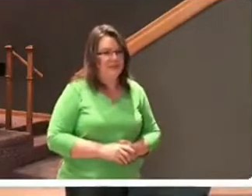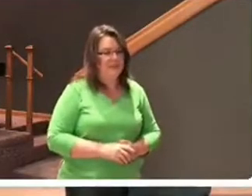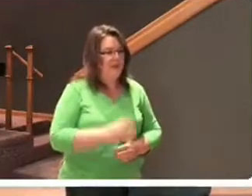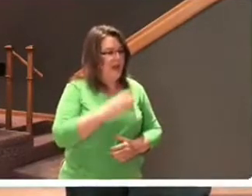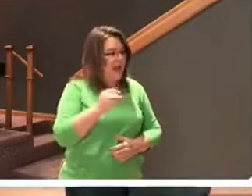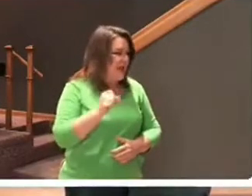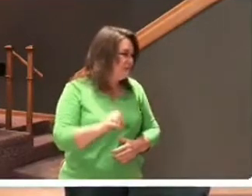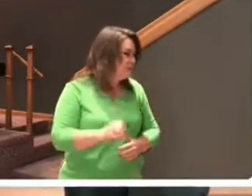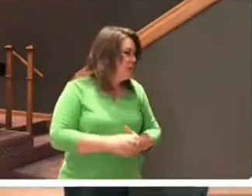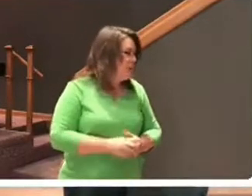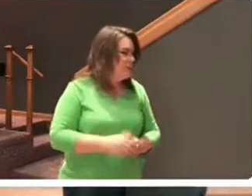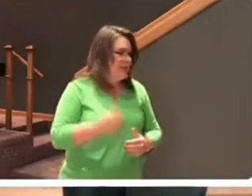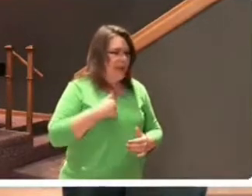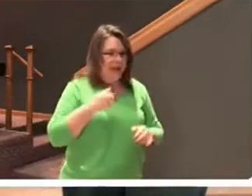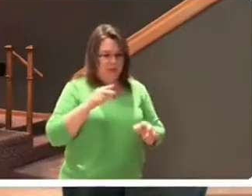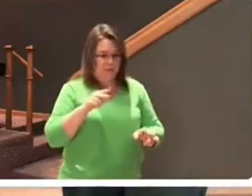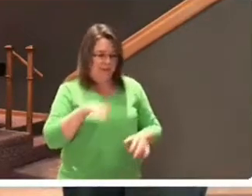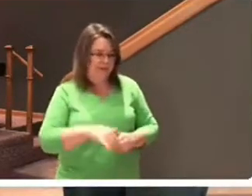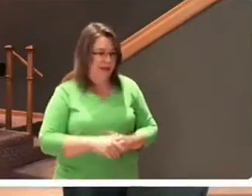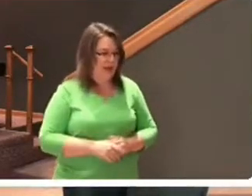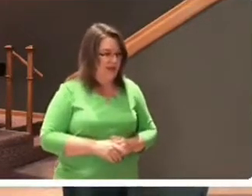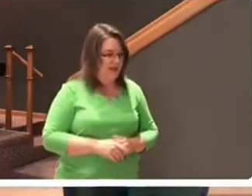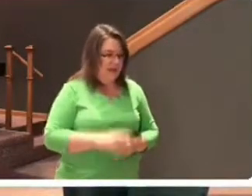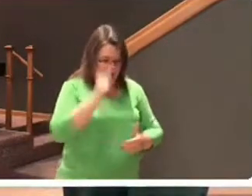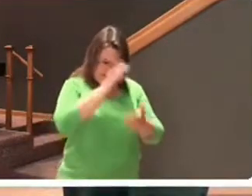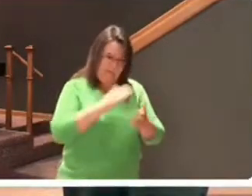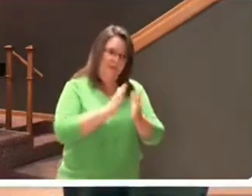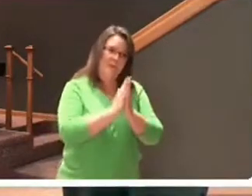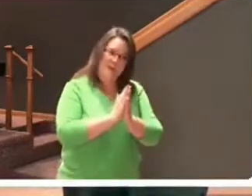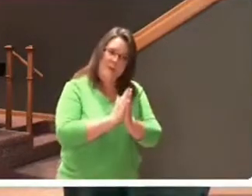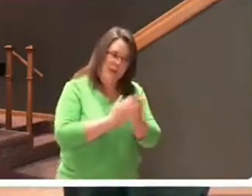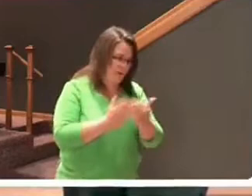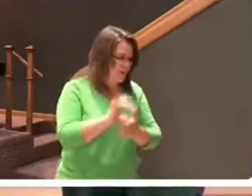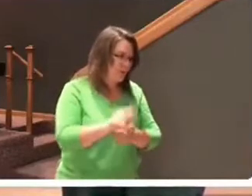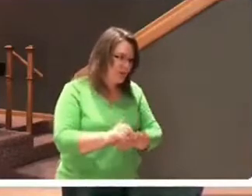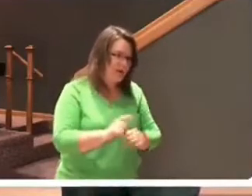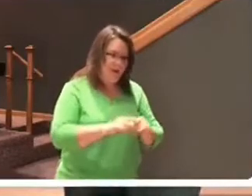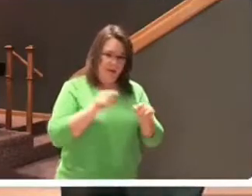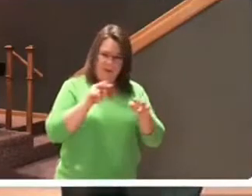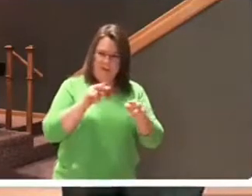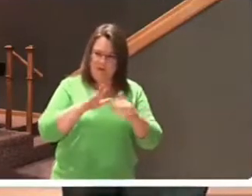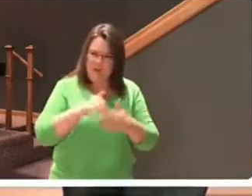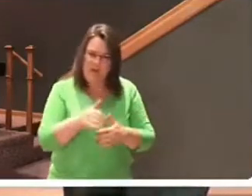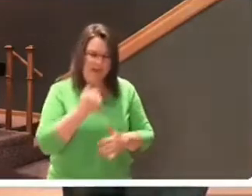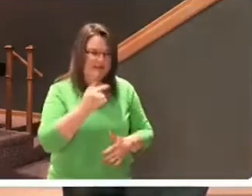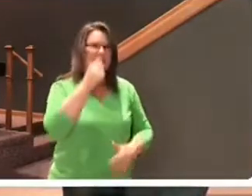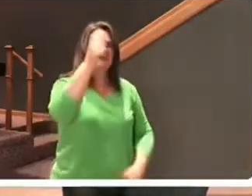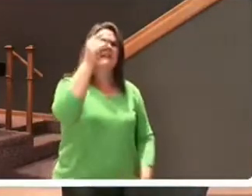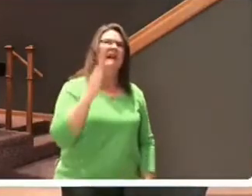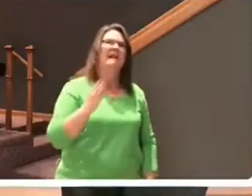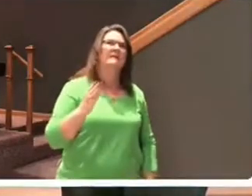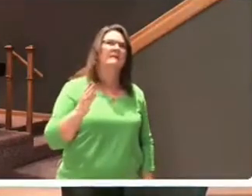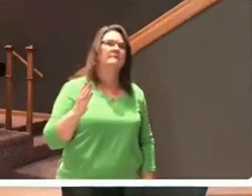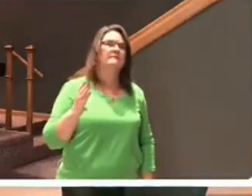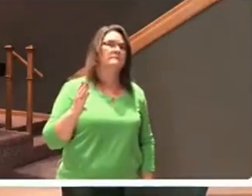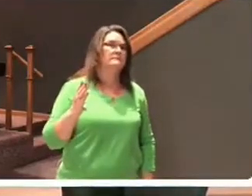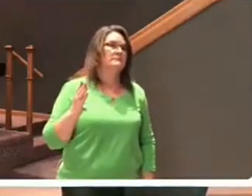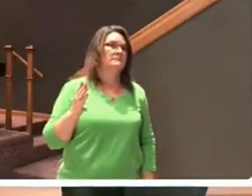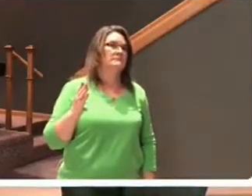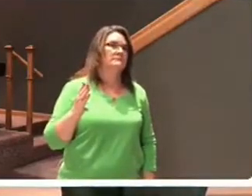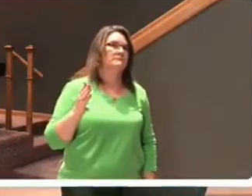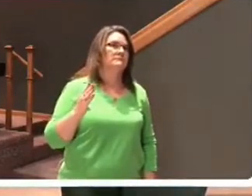And so, like, I'm looking at that, and believe me, we prayed all the way through it. But I'm looking at all that saying, God, I